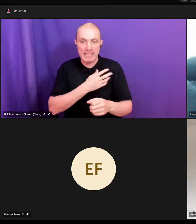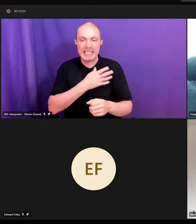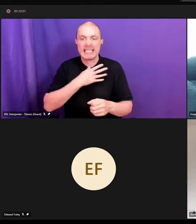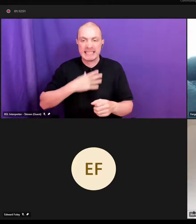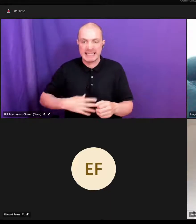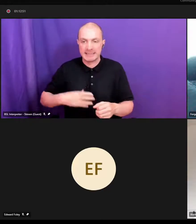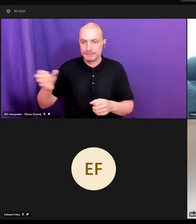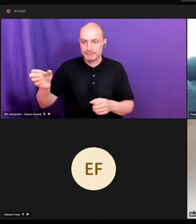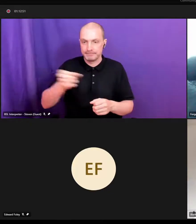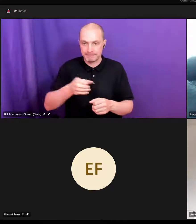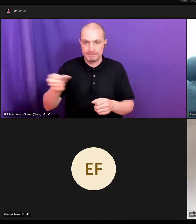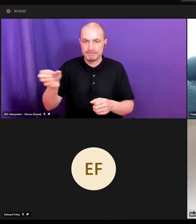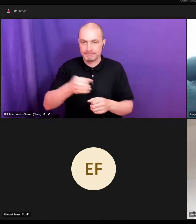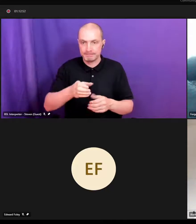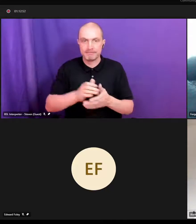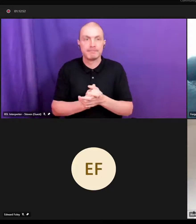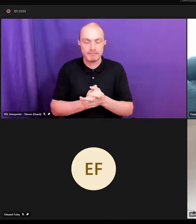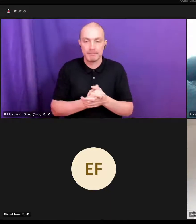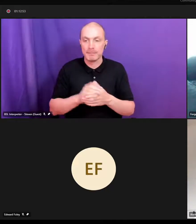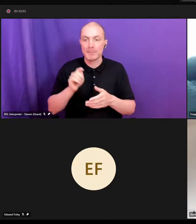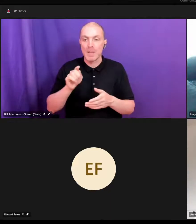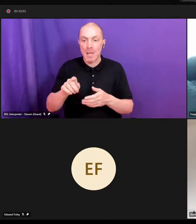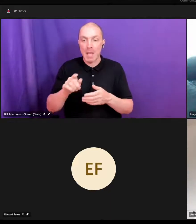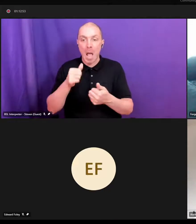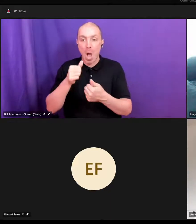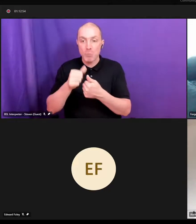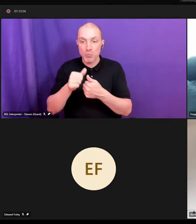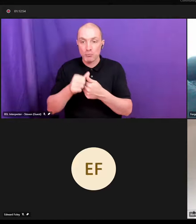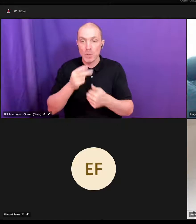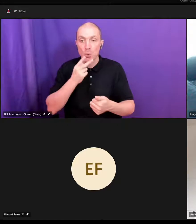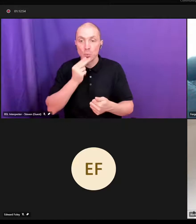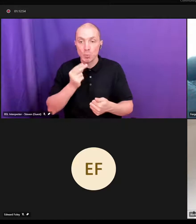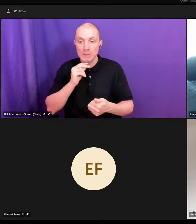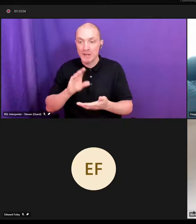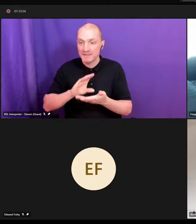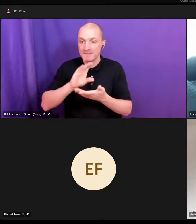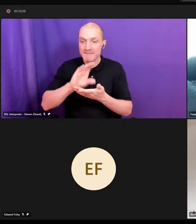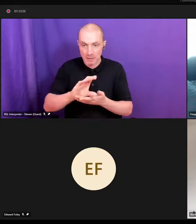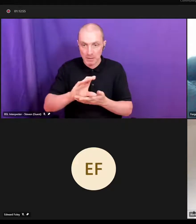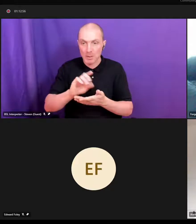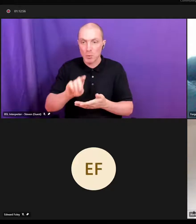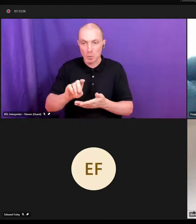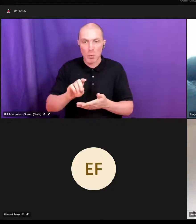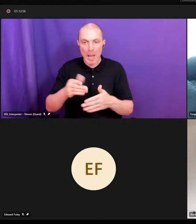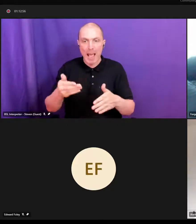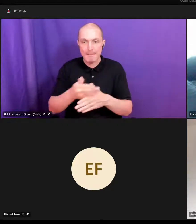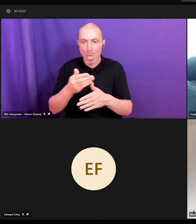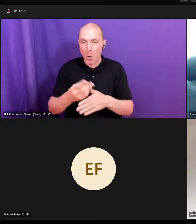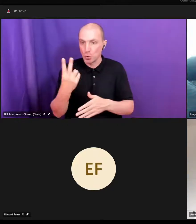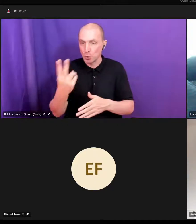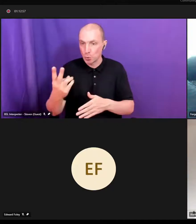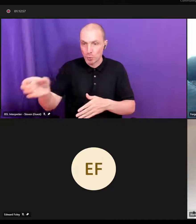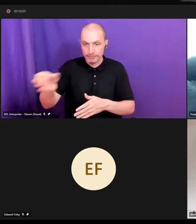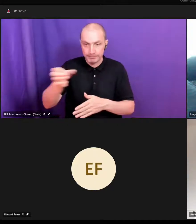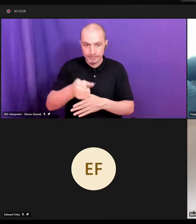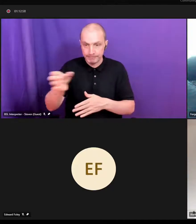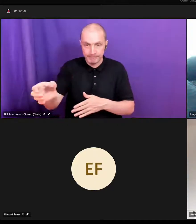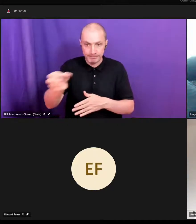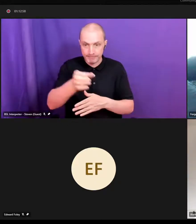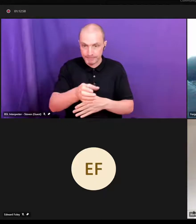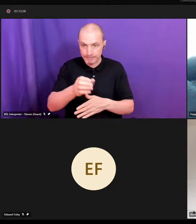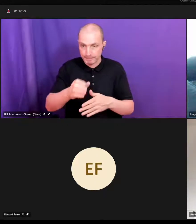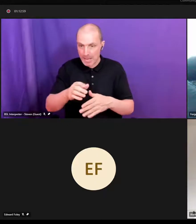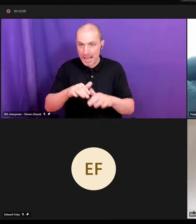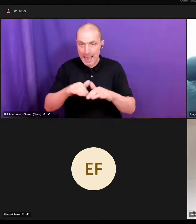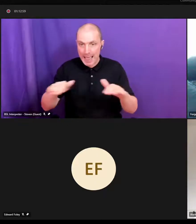It is considered the most appropriate use of the current funding is to employ 2 landscape development officers, and this will ensure that we can have some detailed